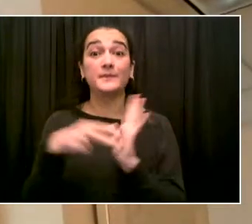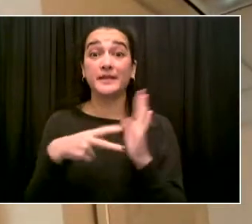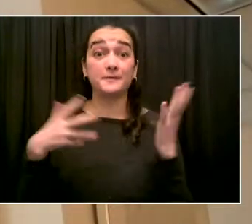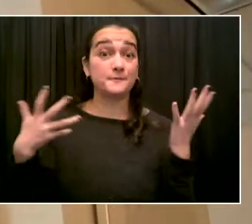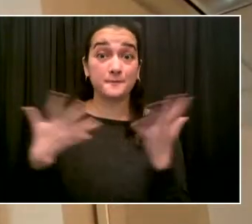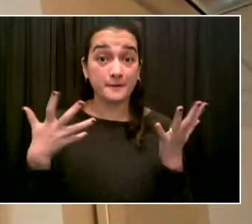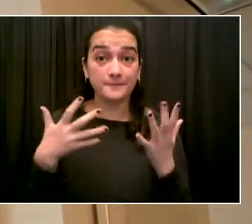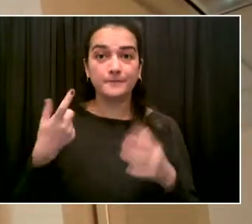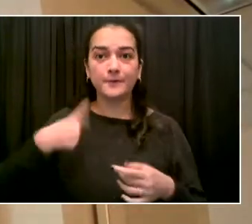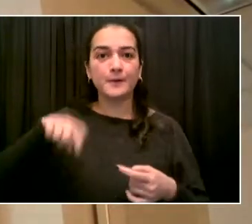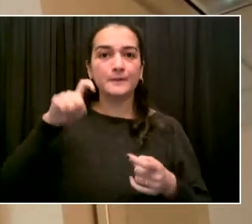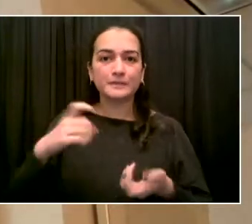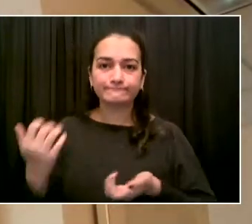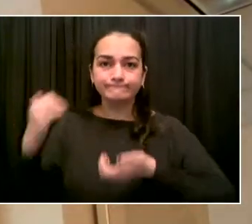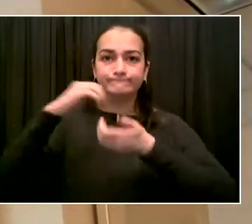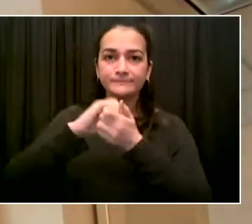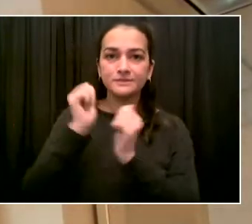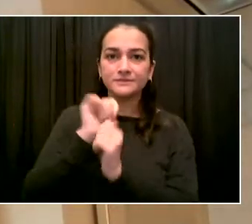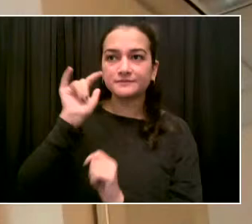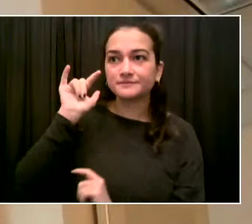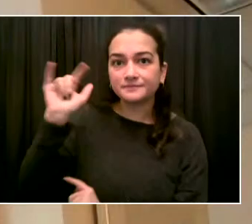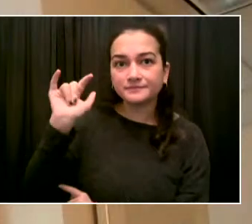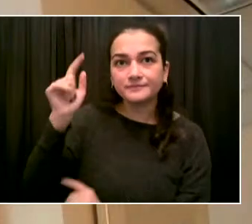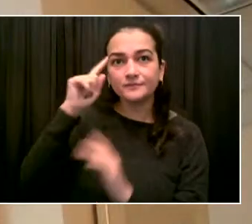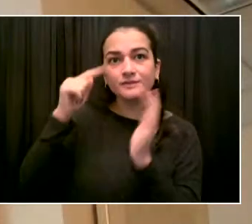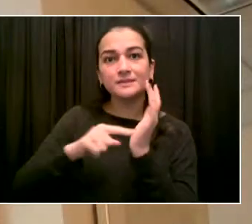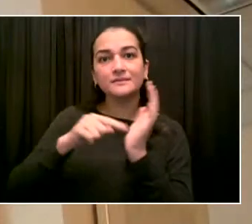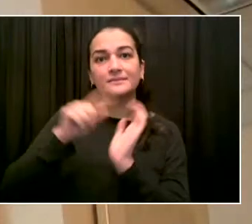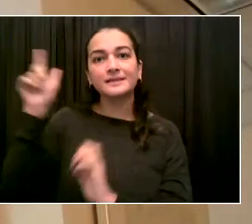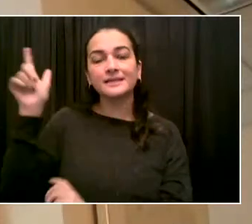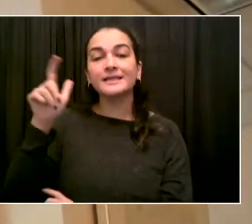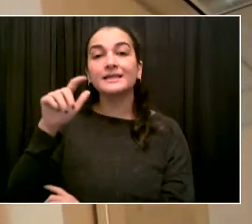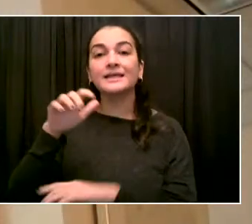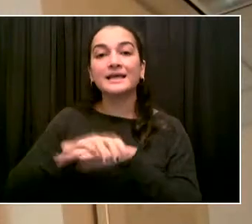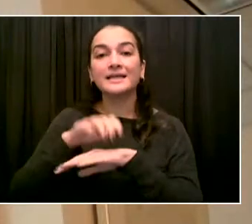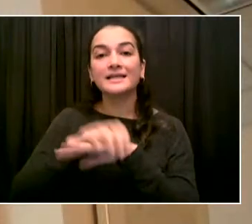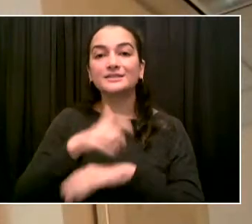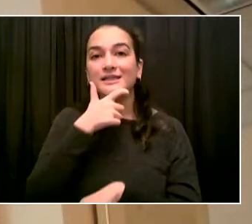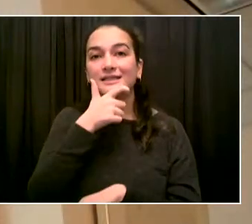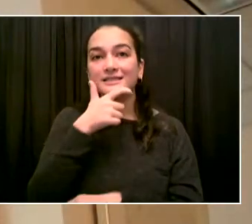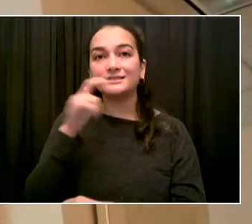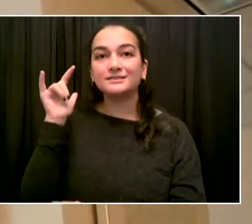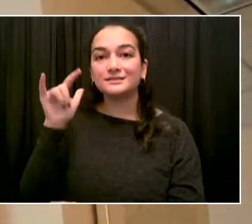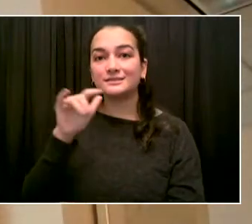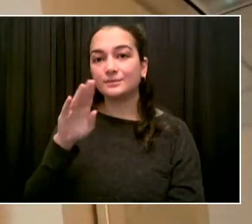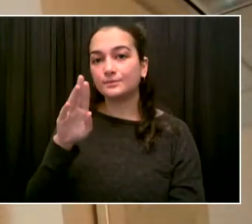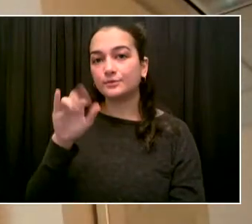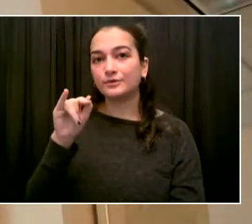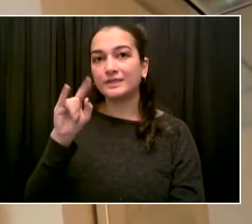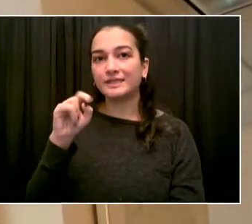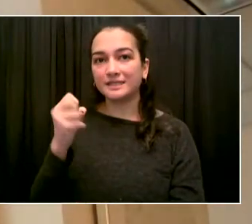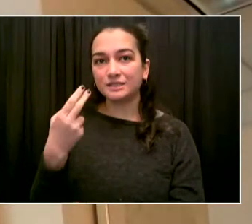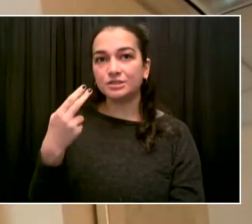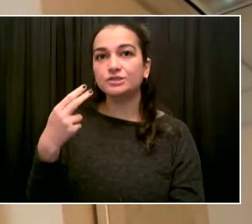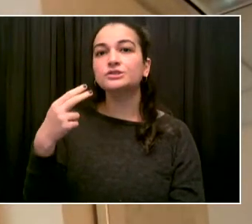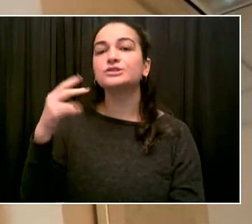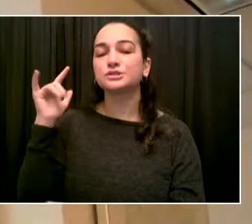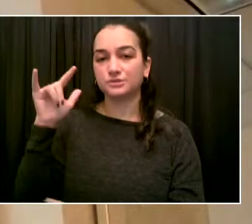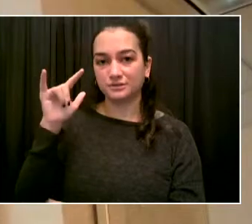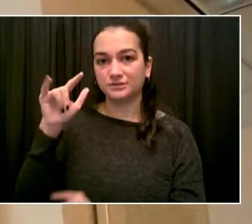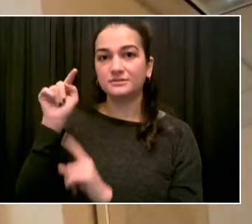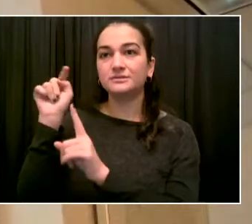It's Time for New York City tourism campaign. And billboards started appearing yesterday across the UK promoting the 8 daily flights